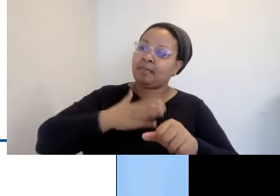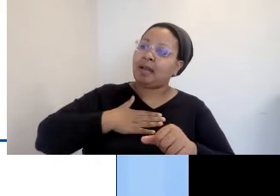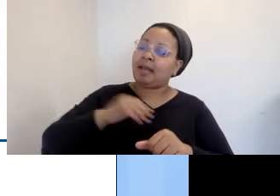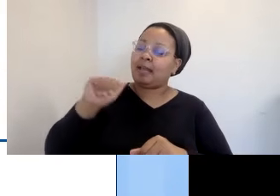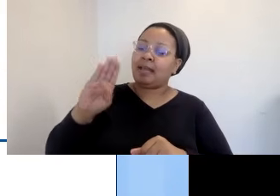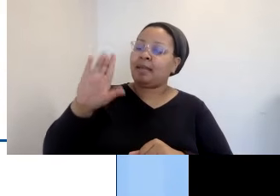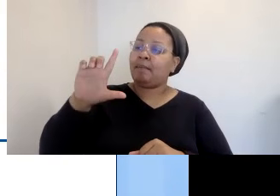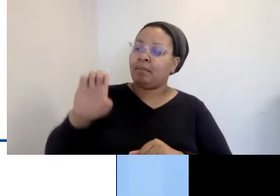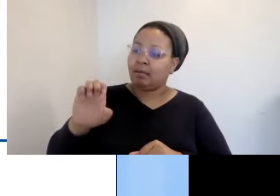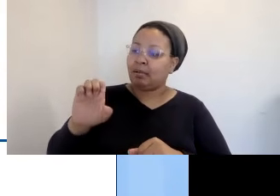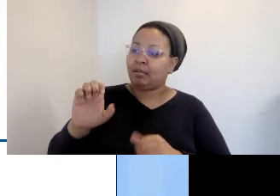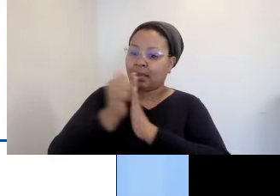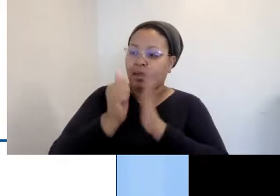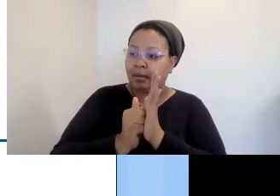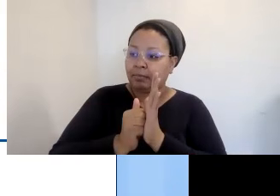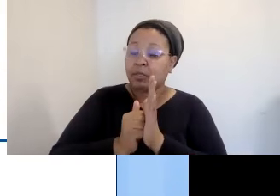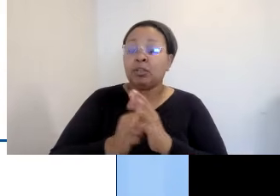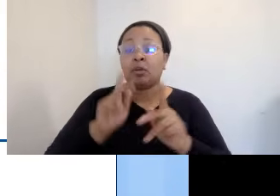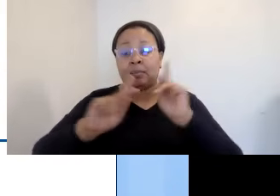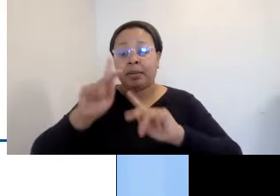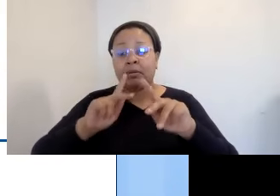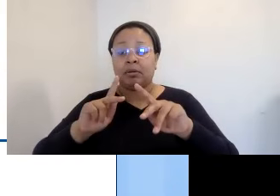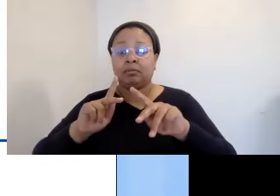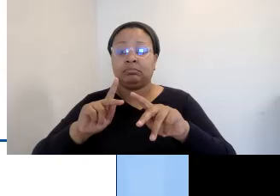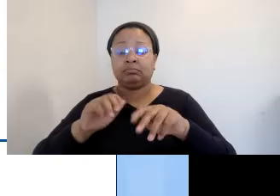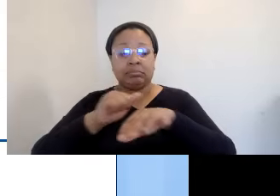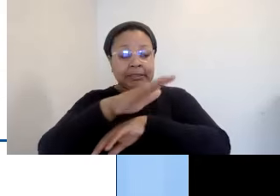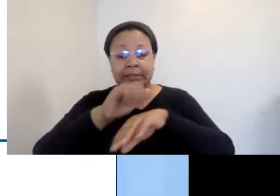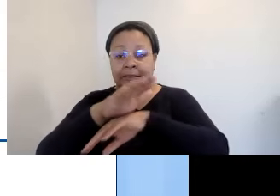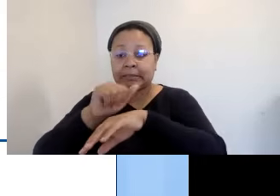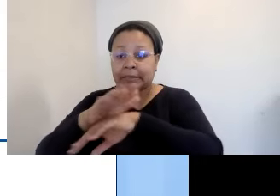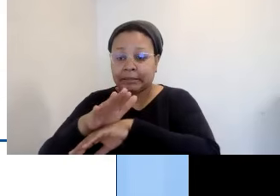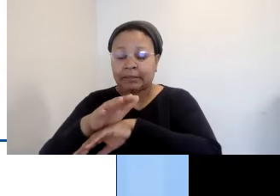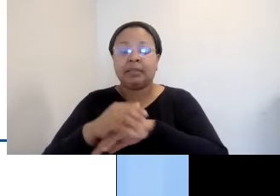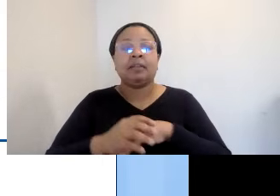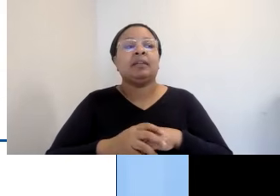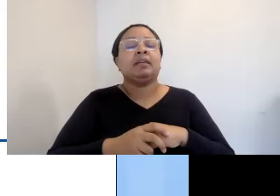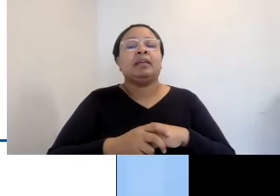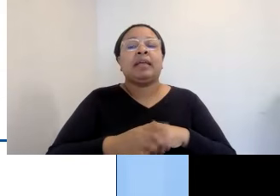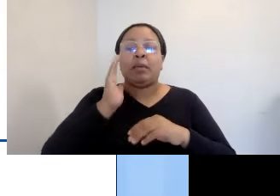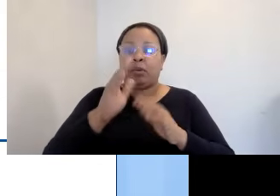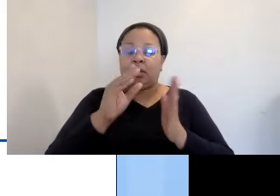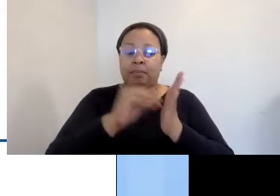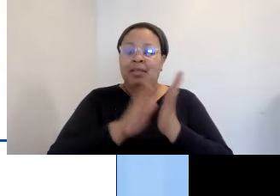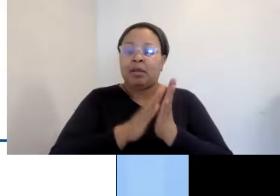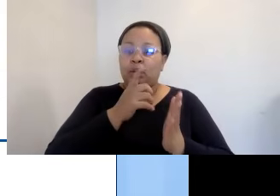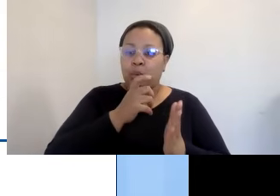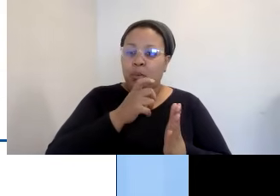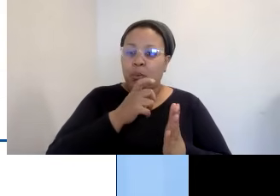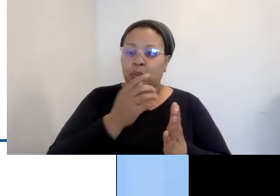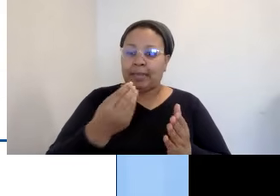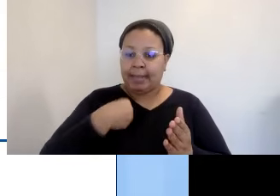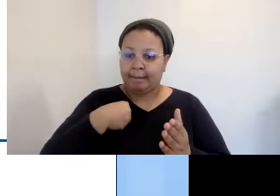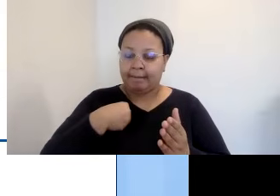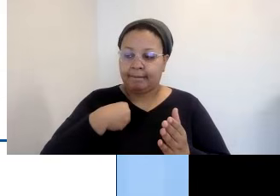as money comes in, the system would track contributors, just in case you want to send out a nice little thank you note